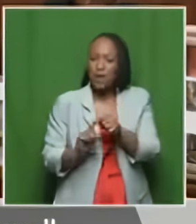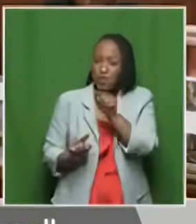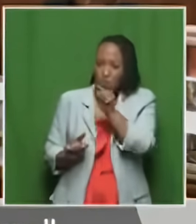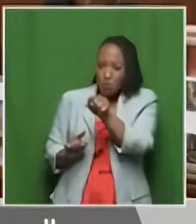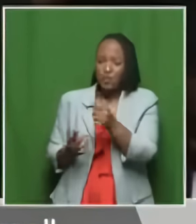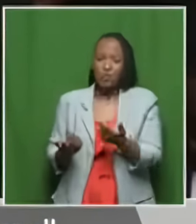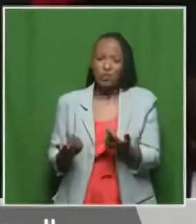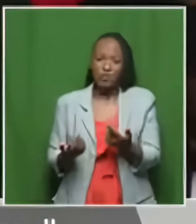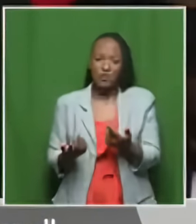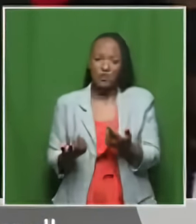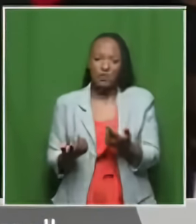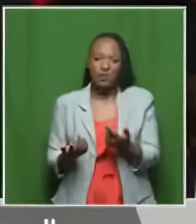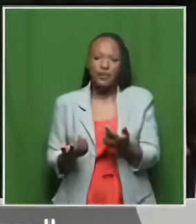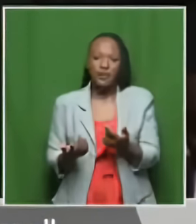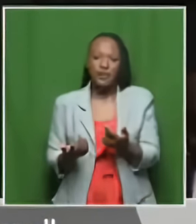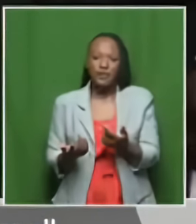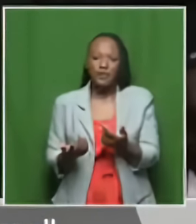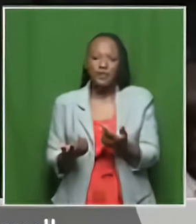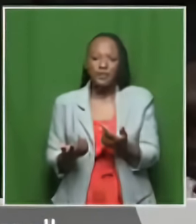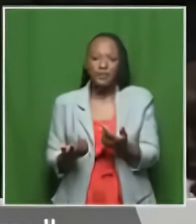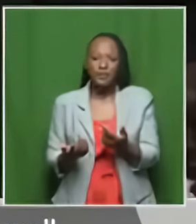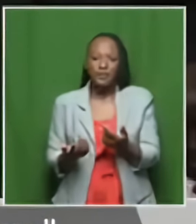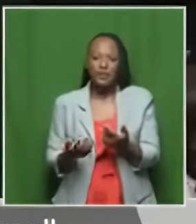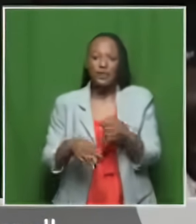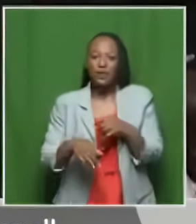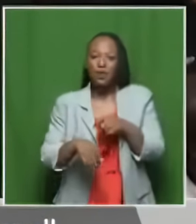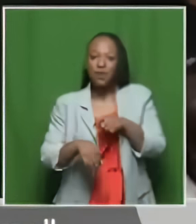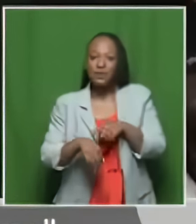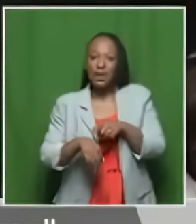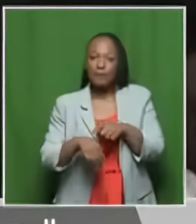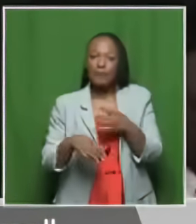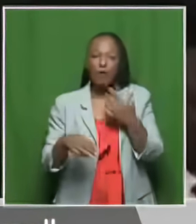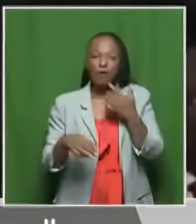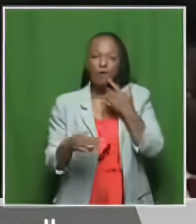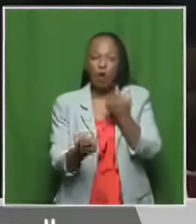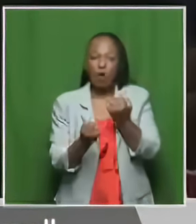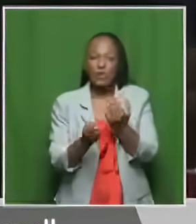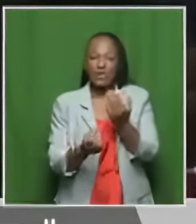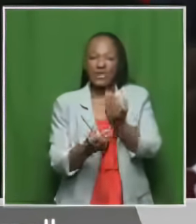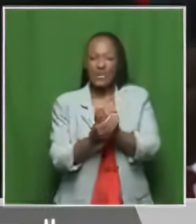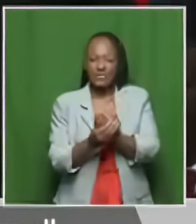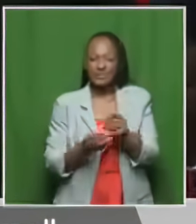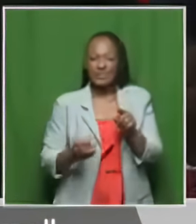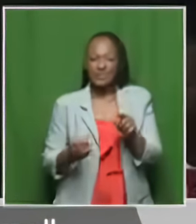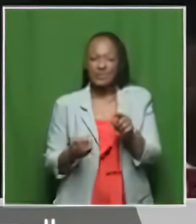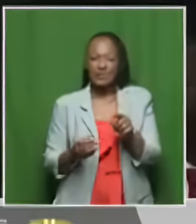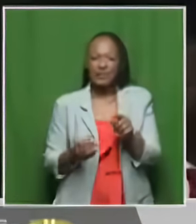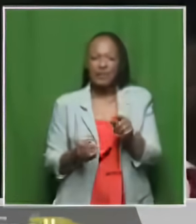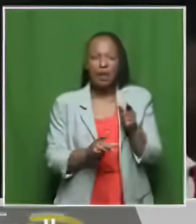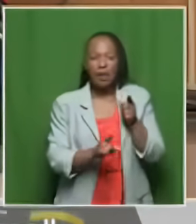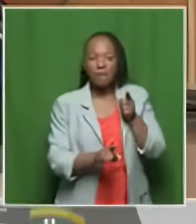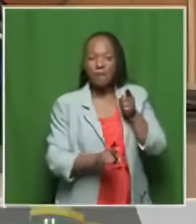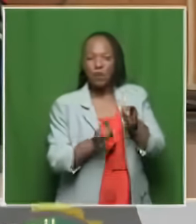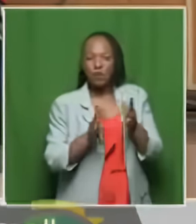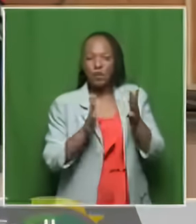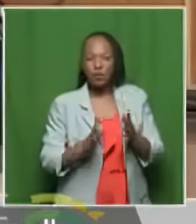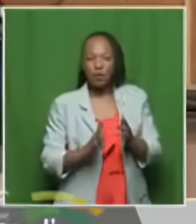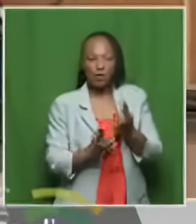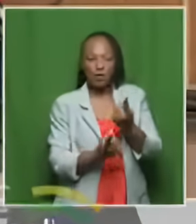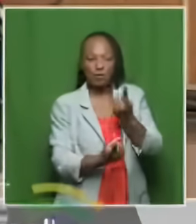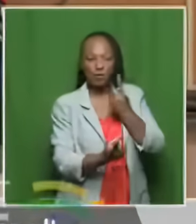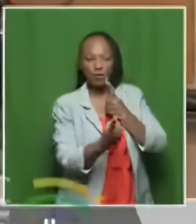example happened during the sentencing trial, where the prosecutor asked questions. He has